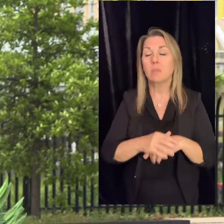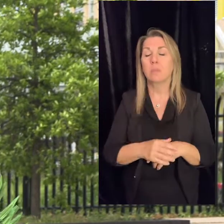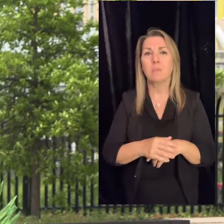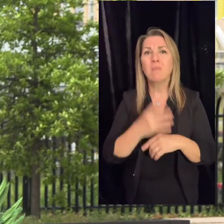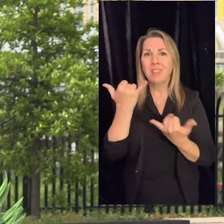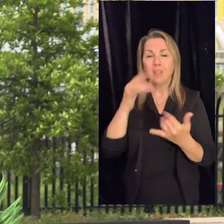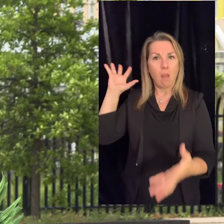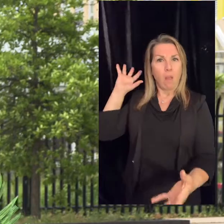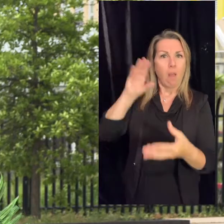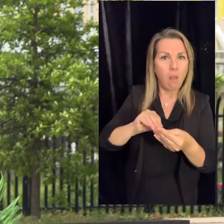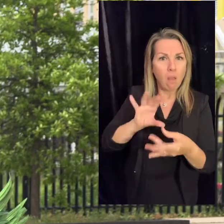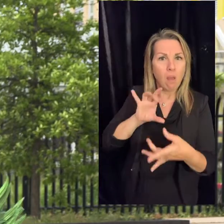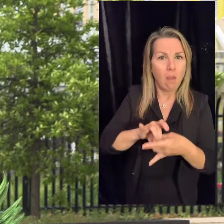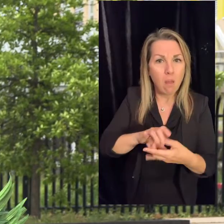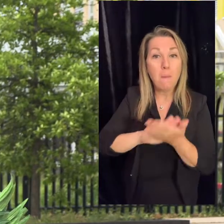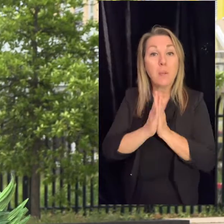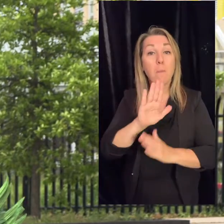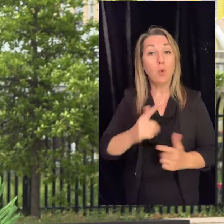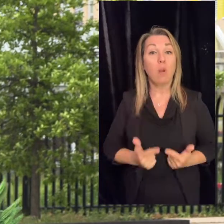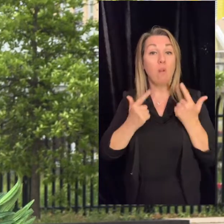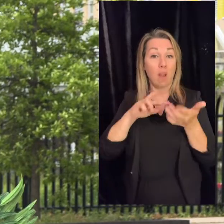bring those dreams back and make them your life purpose.